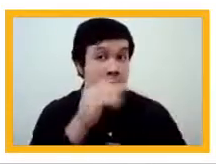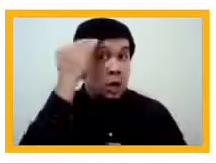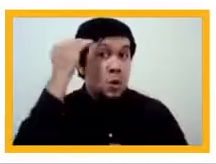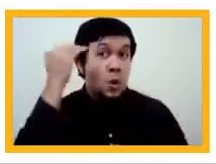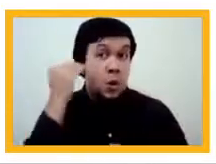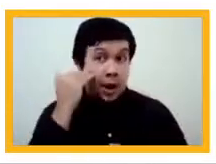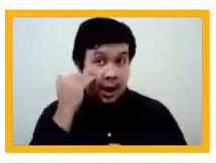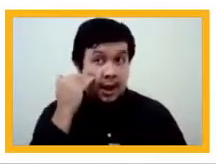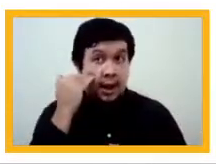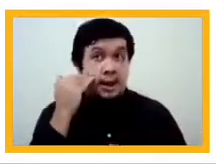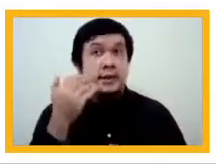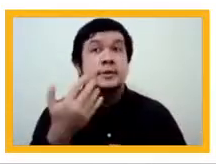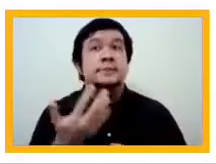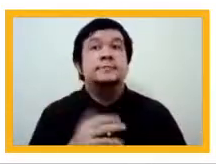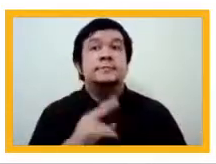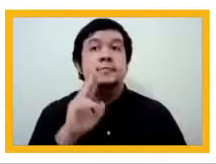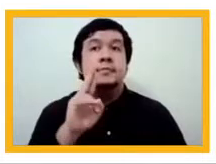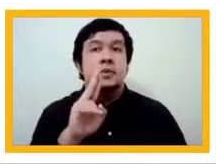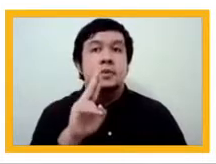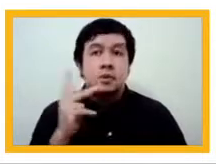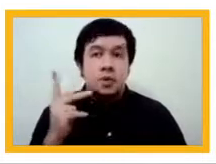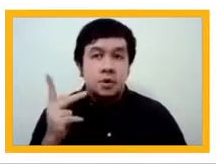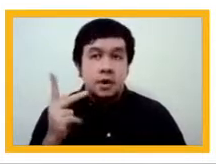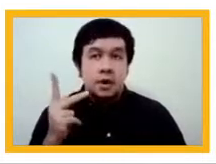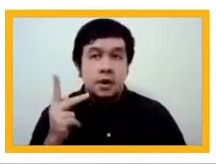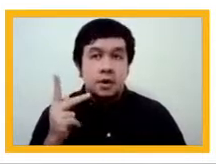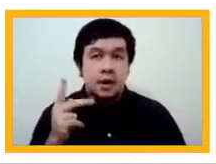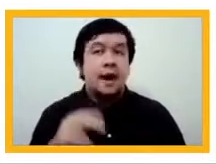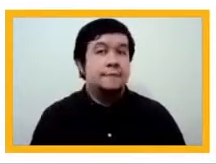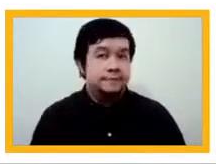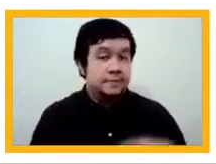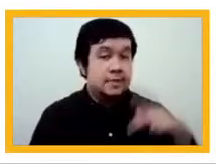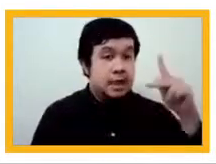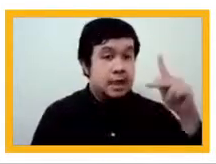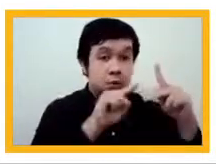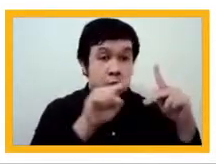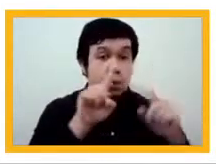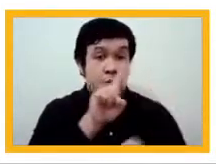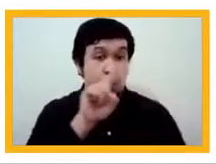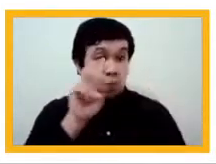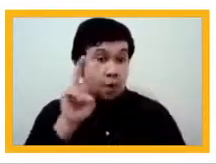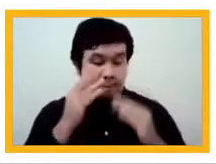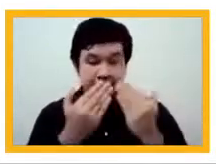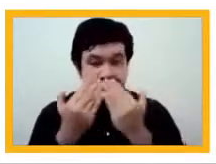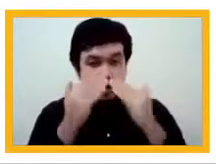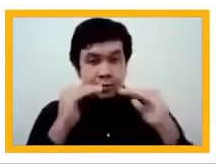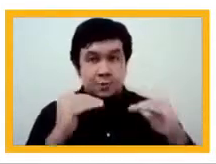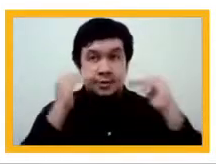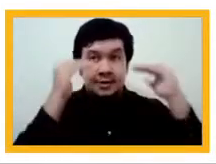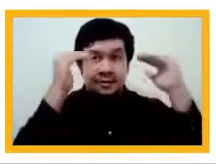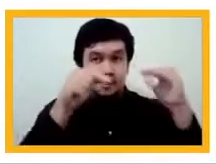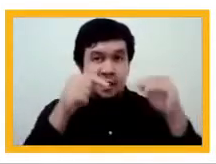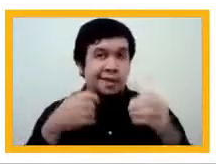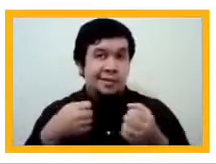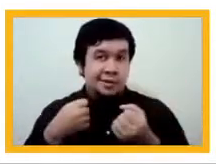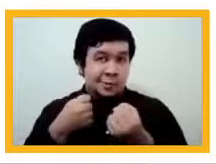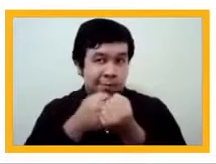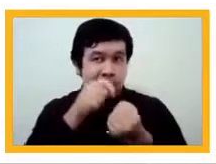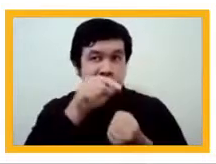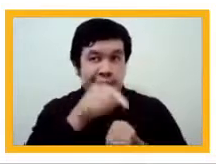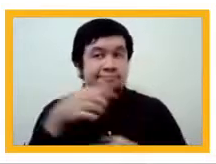site, which is operated by the government, and their contents are highly,